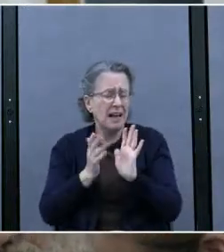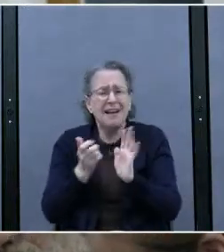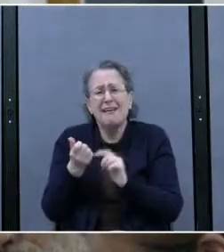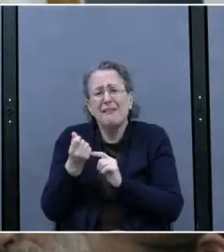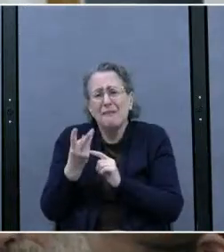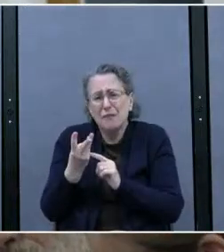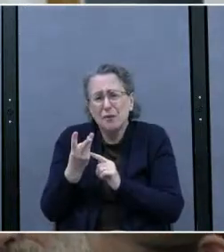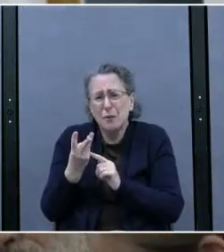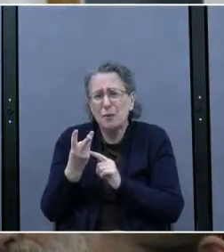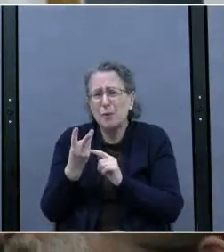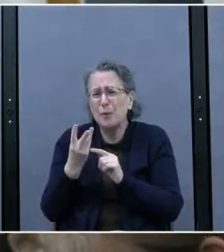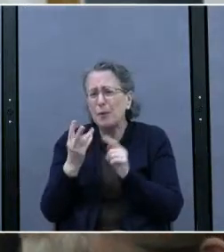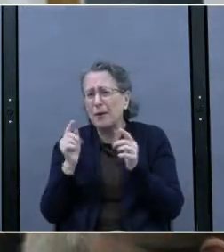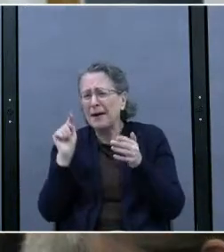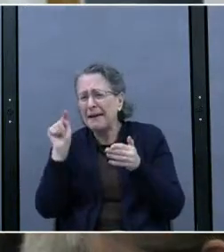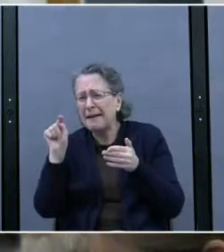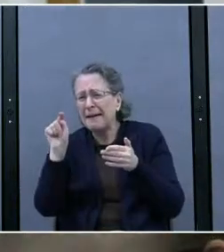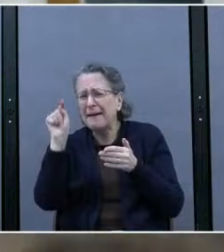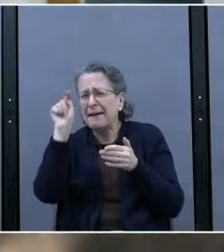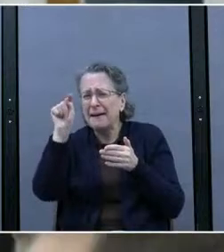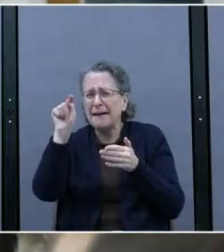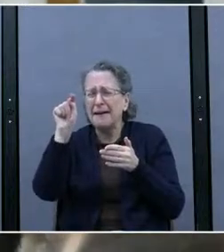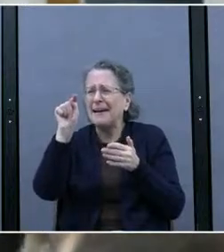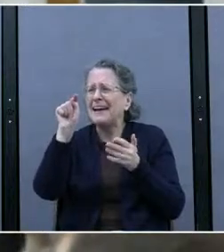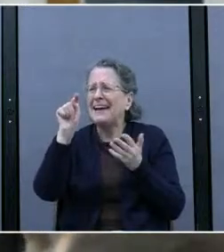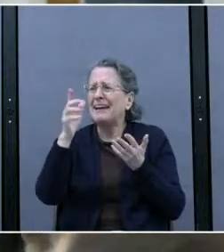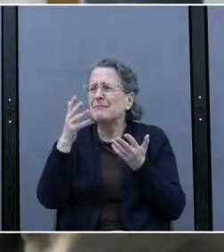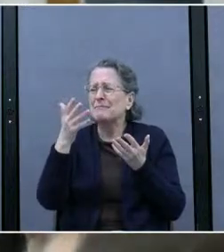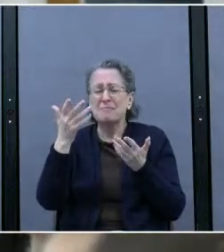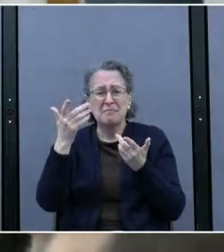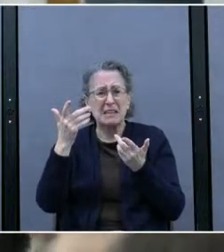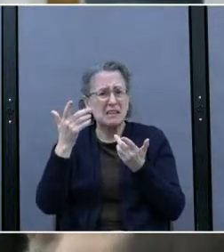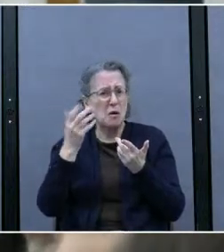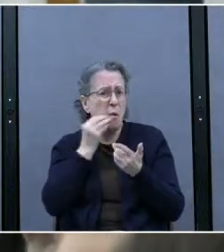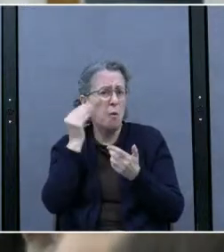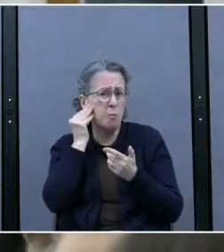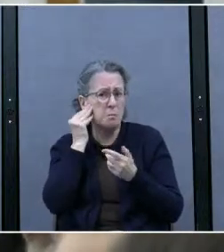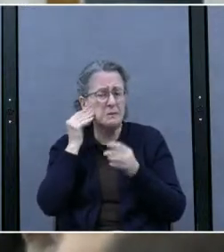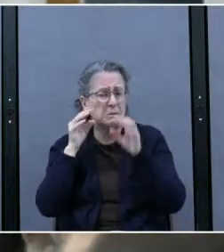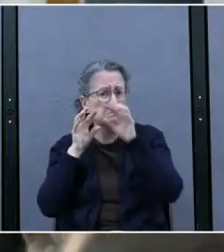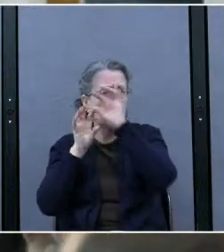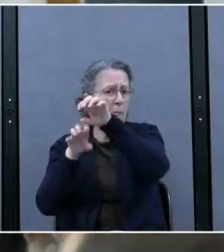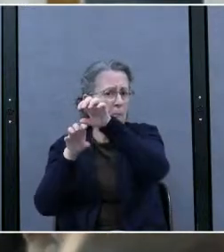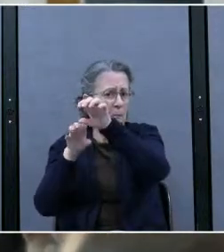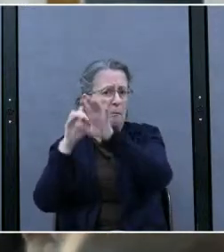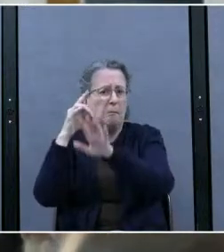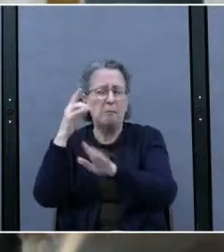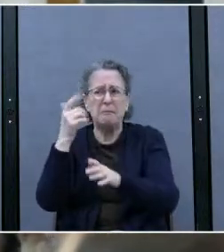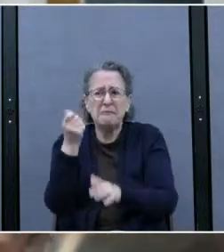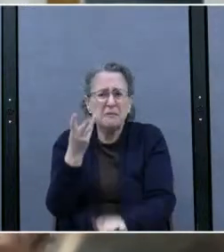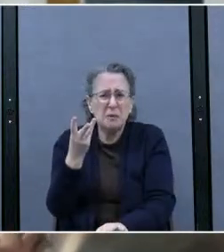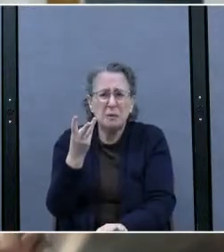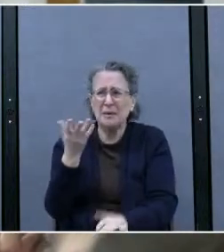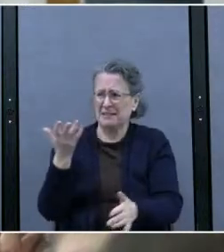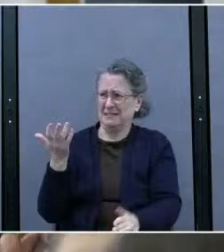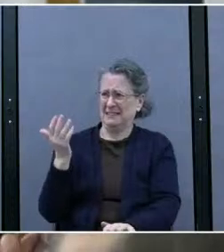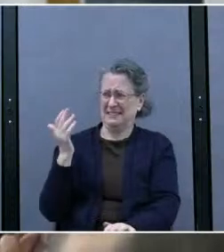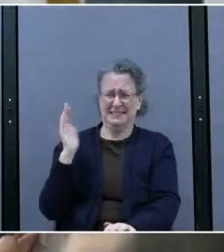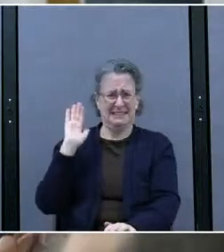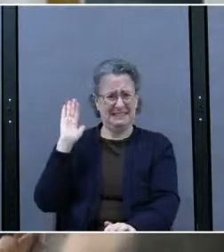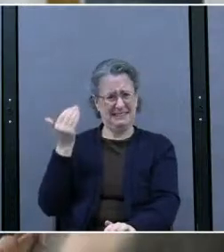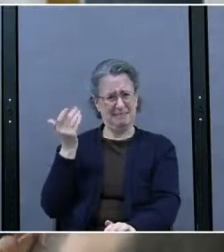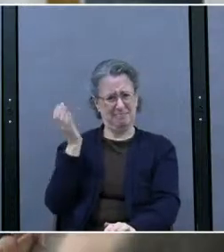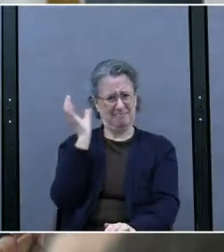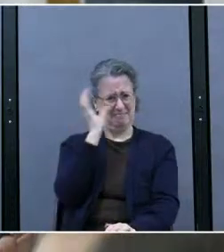properties on there that I'm pretty sure are just like residential properties, and it always has seemed like a little funny to